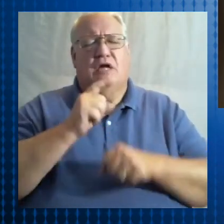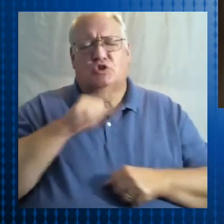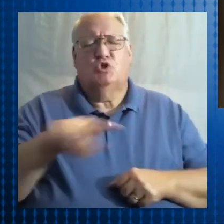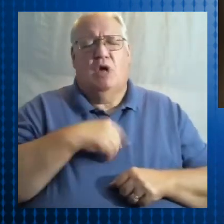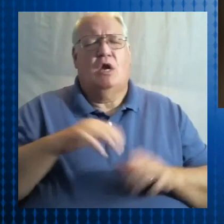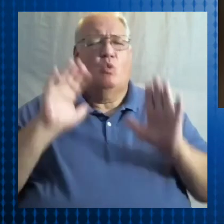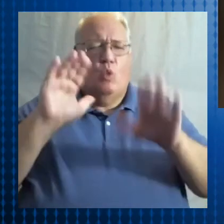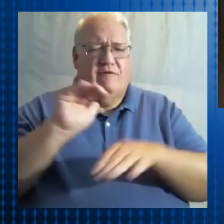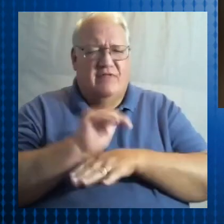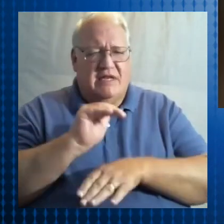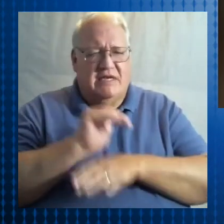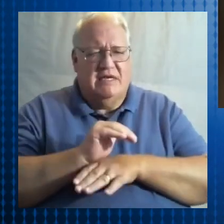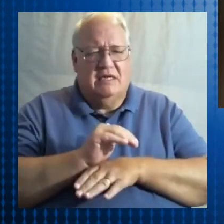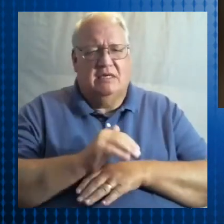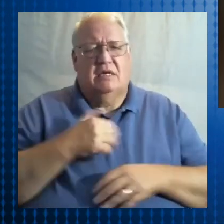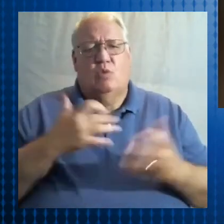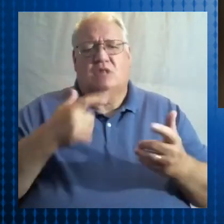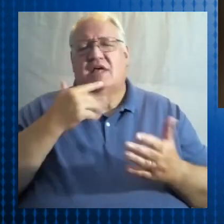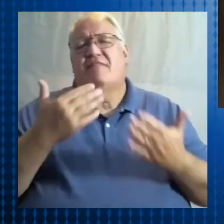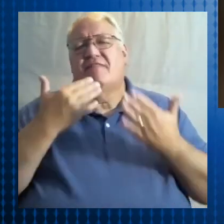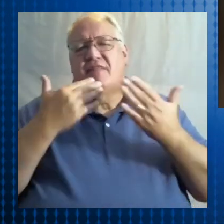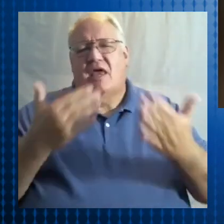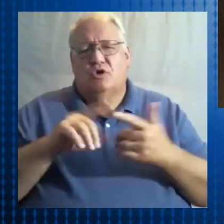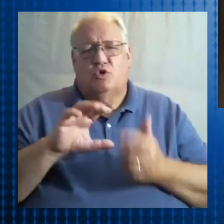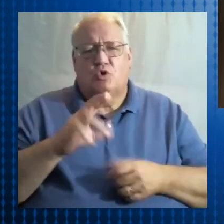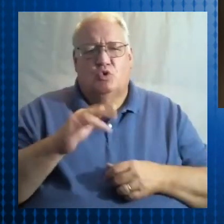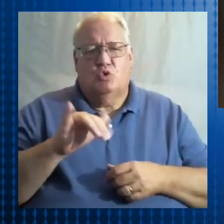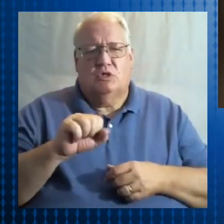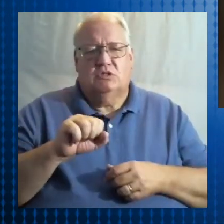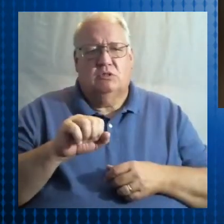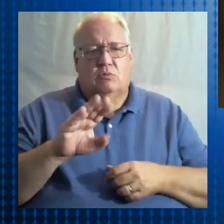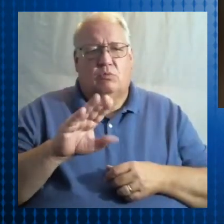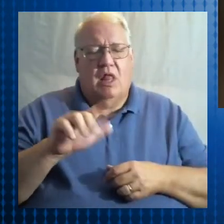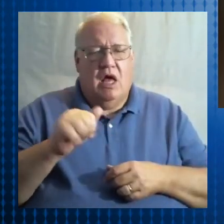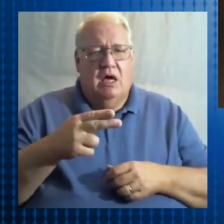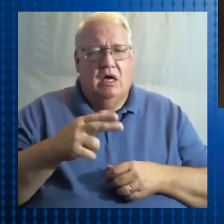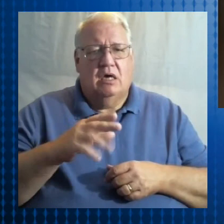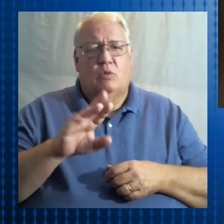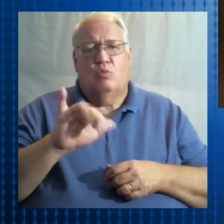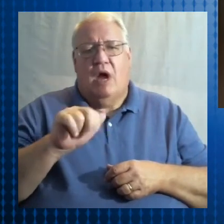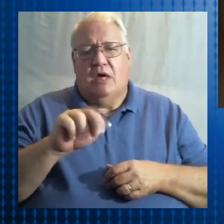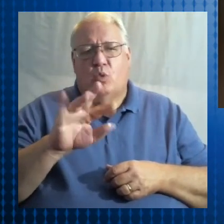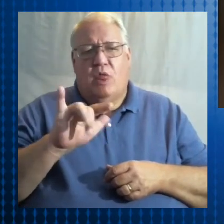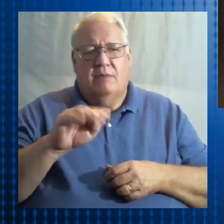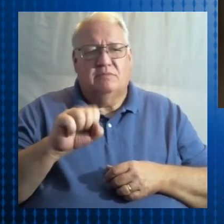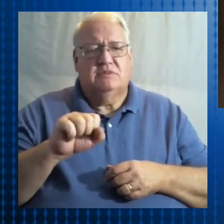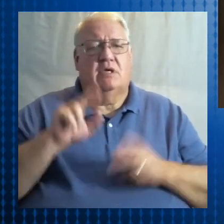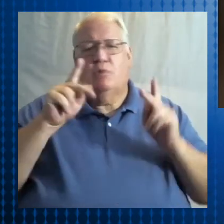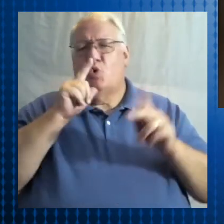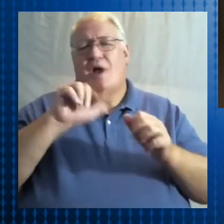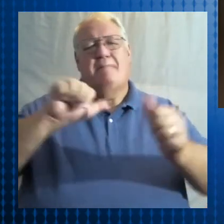excellent night. And so I'd like to say thank you to Chris Bola and Brian Williams, the people behind the